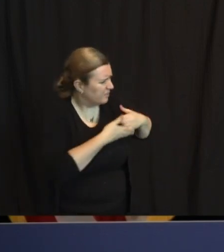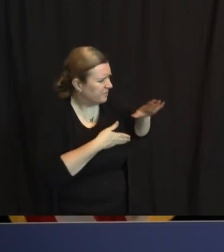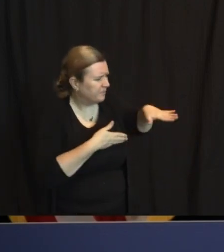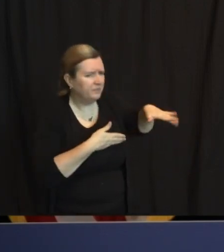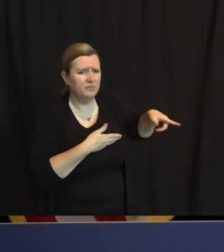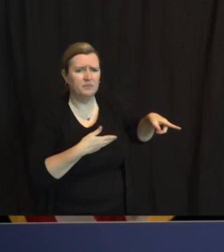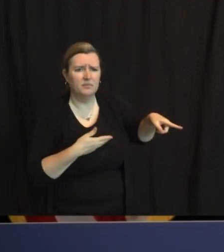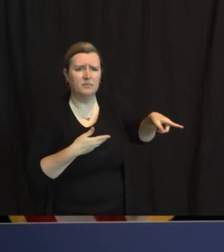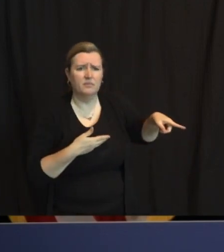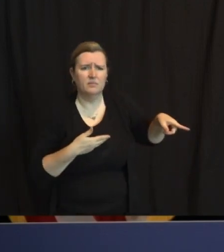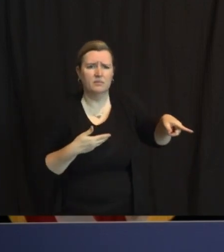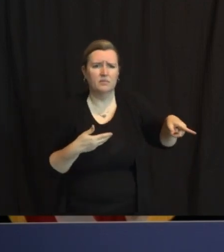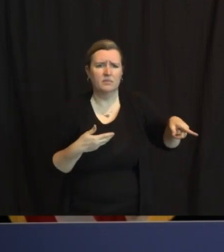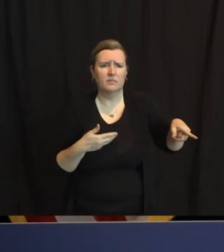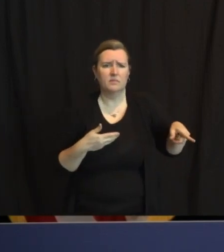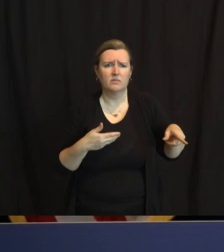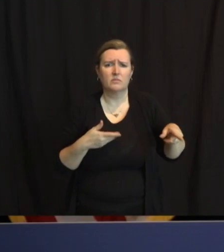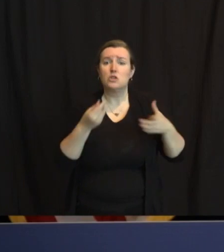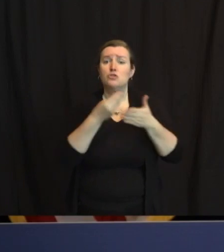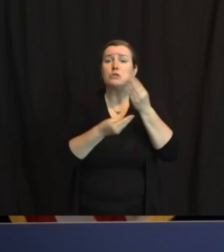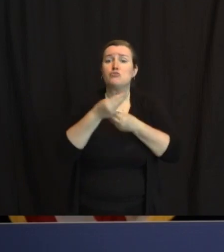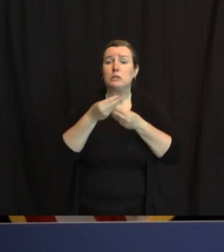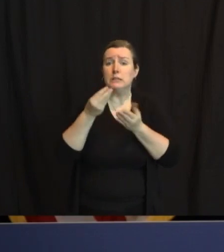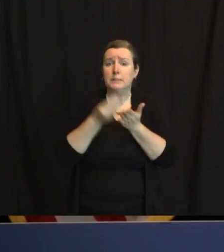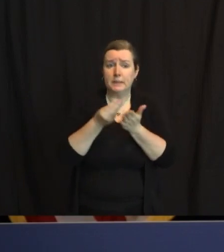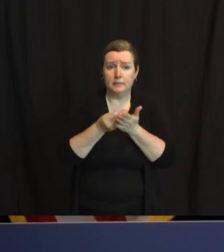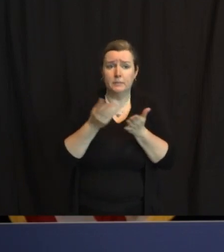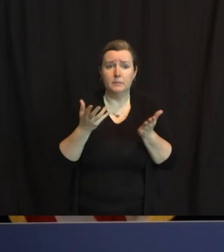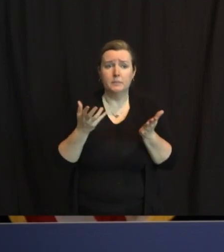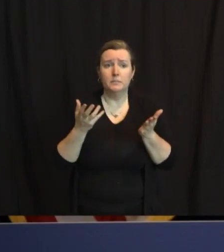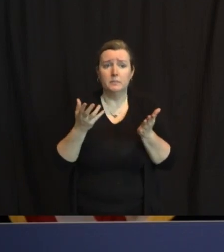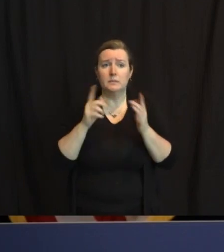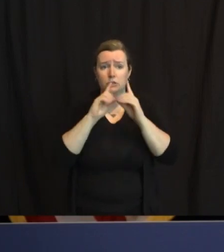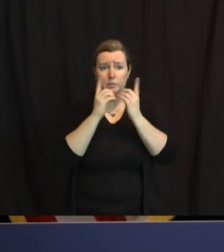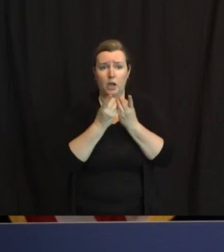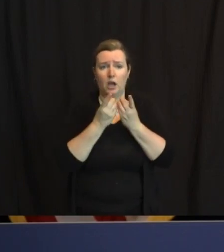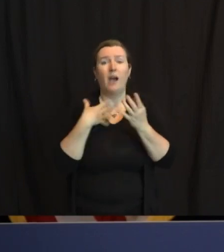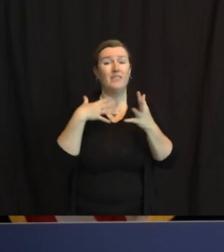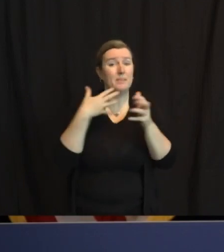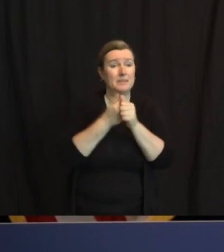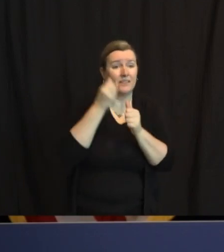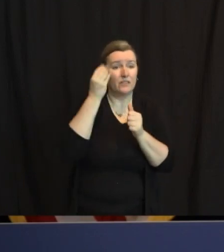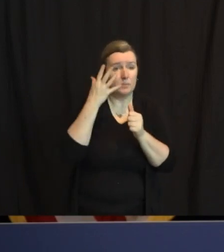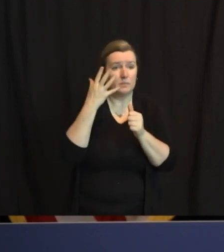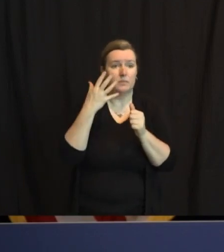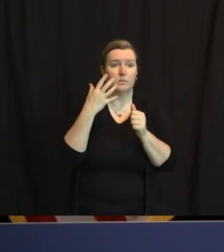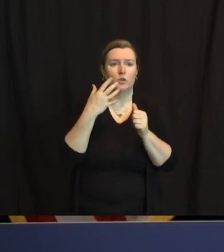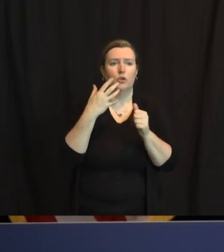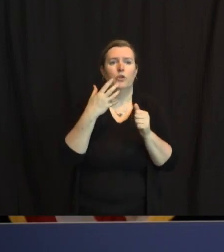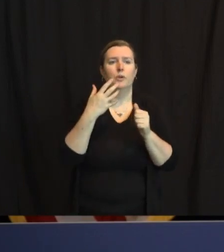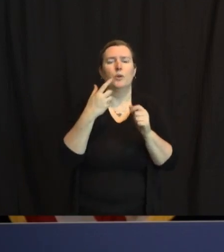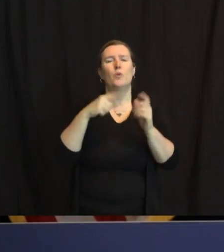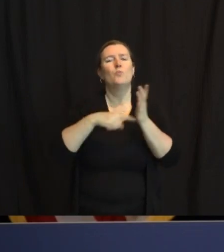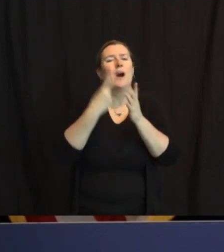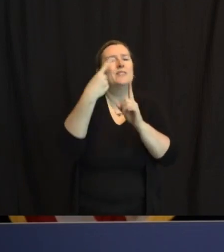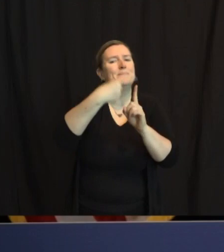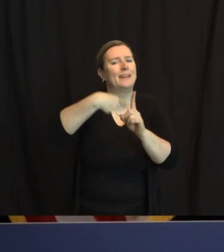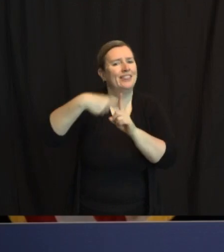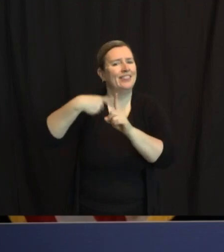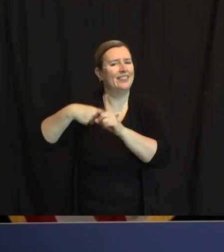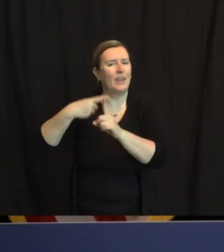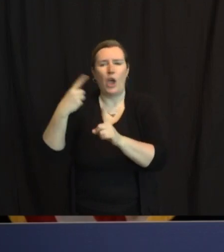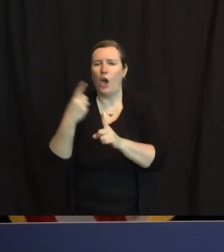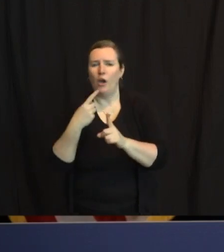The Treasury Department updates the revenues every month, and they'll be providing an update to the legislature soon as part of the budget process. But